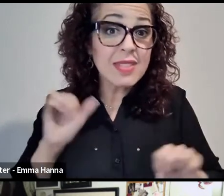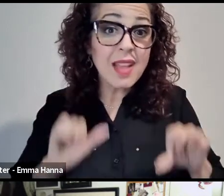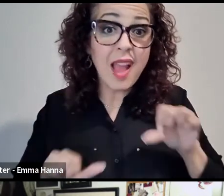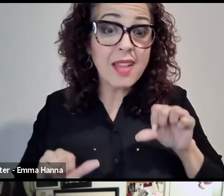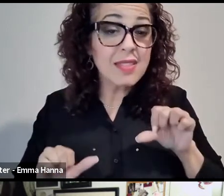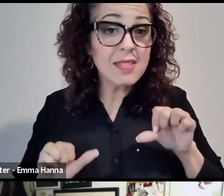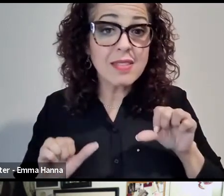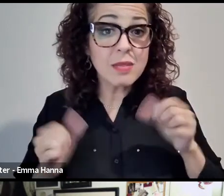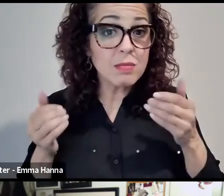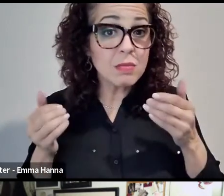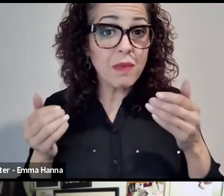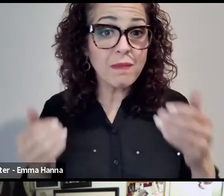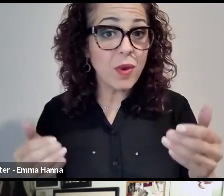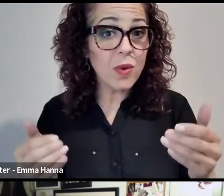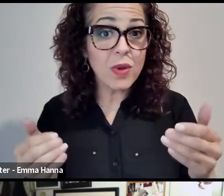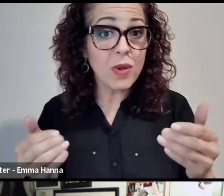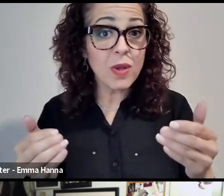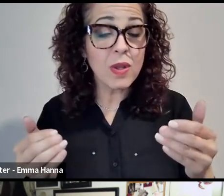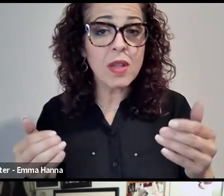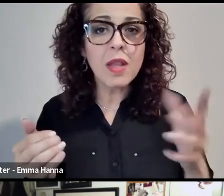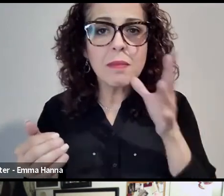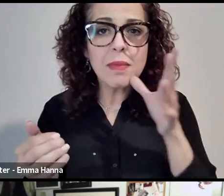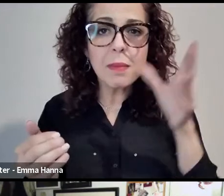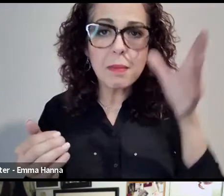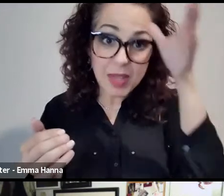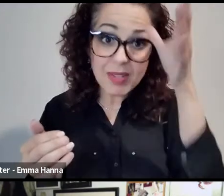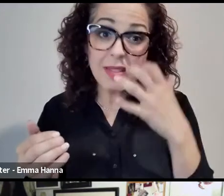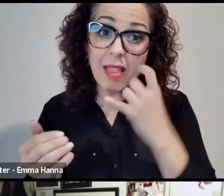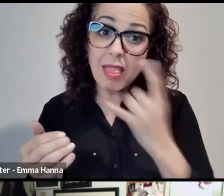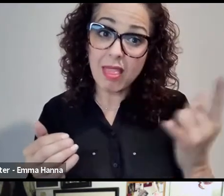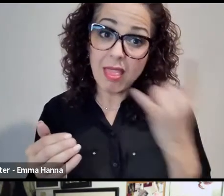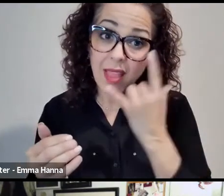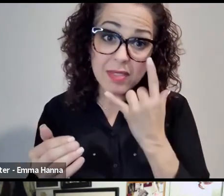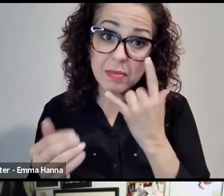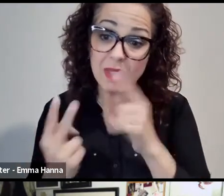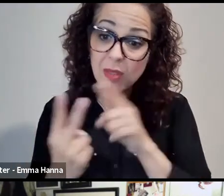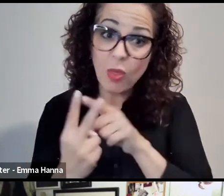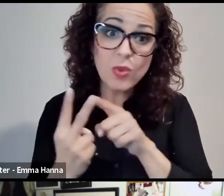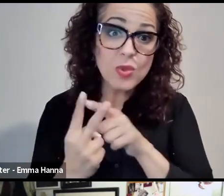forward. And because my parents loved me. But other than that,